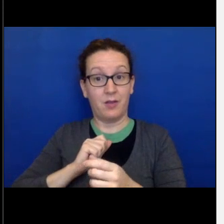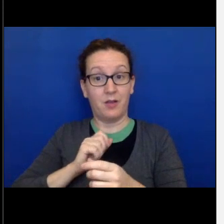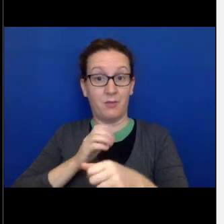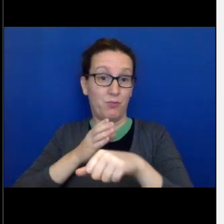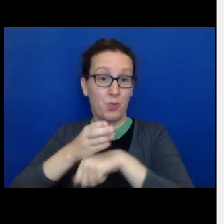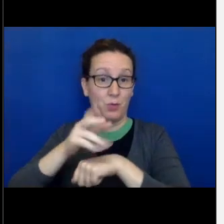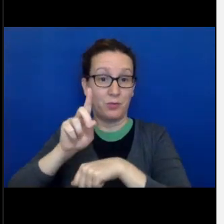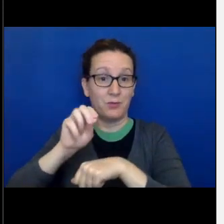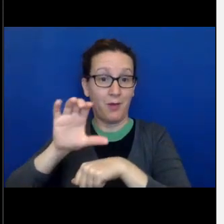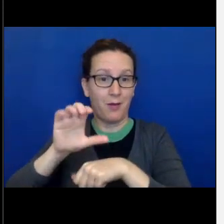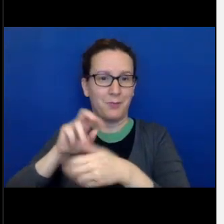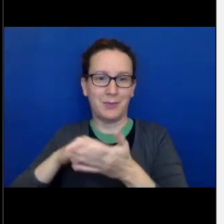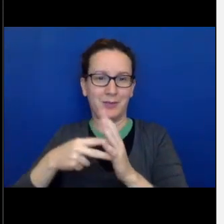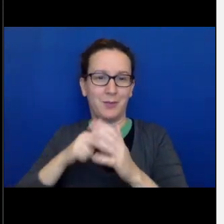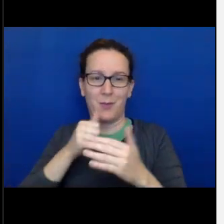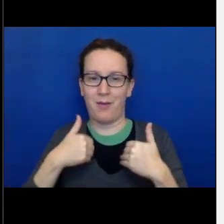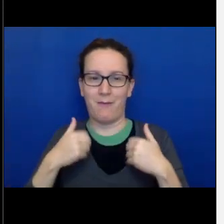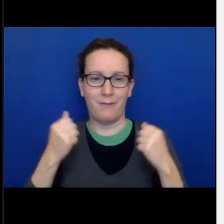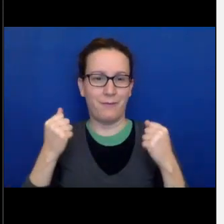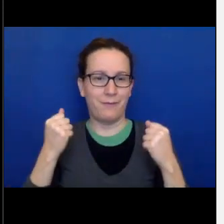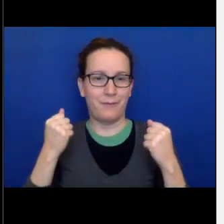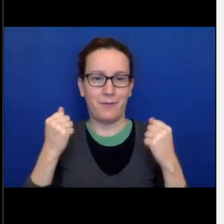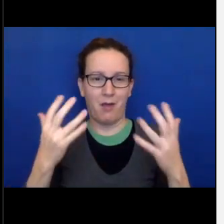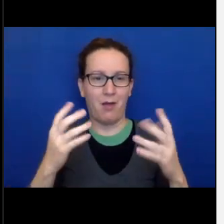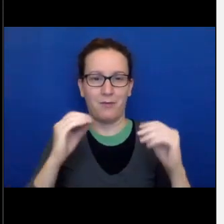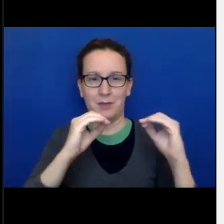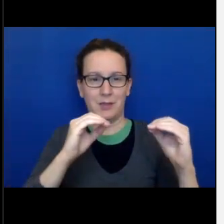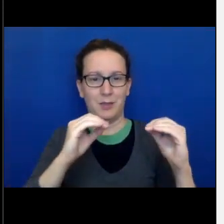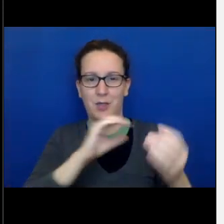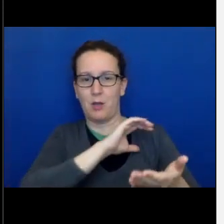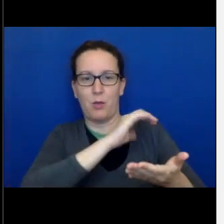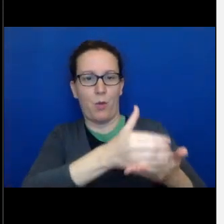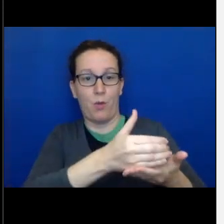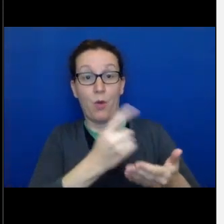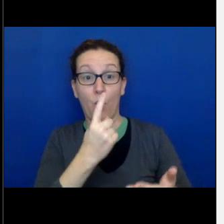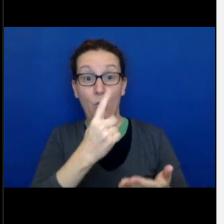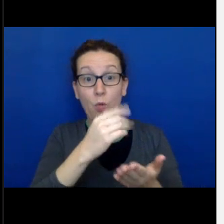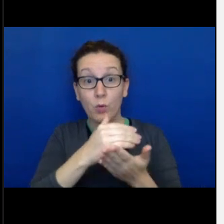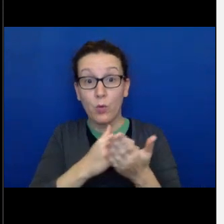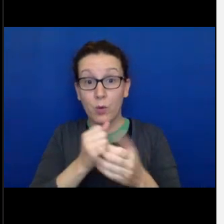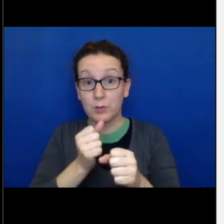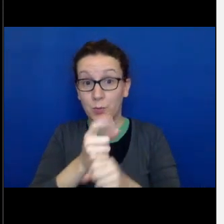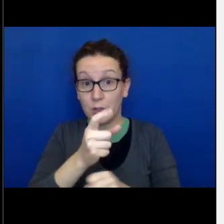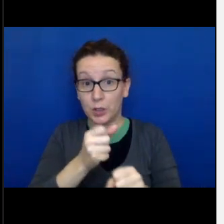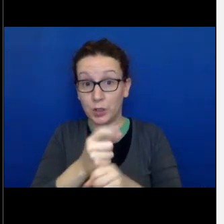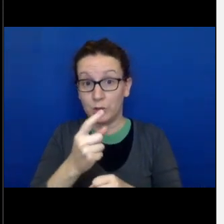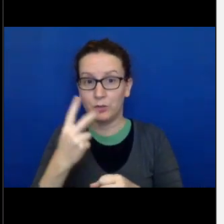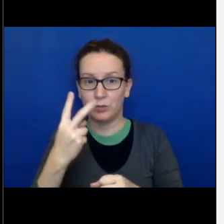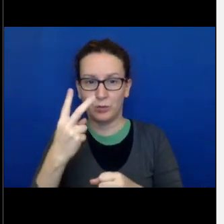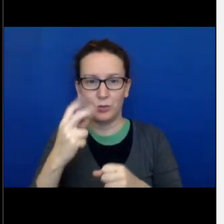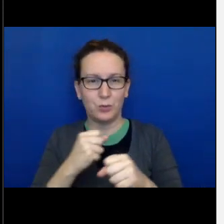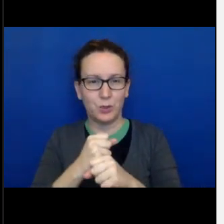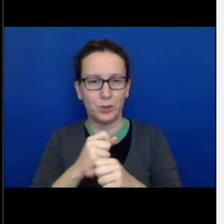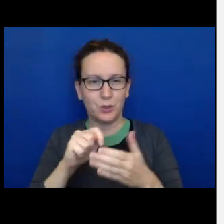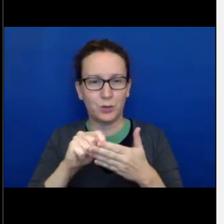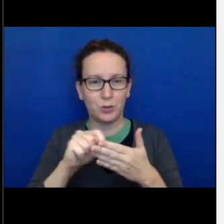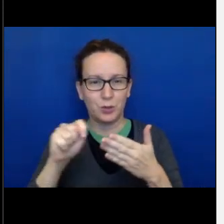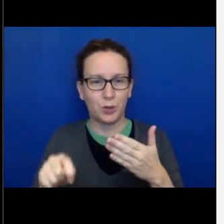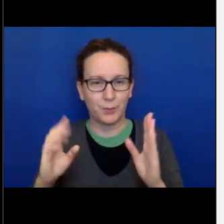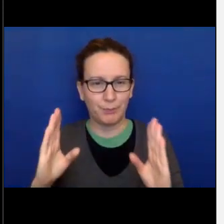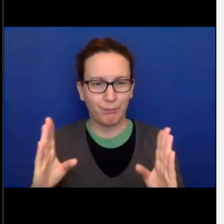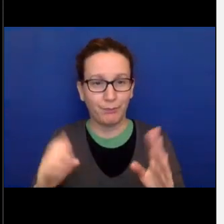which means I don't have a large teaching load. I teach one course per year for the 2-year term. And so what